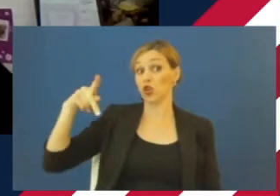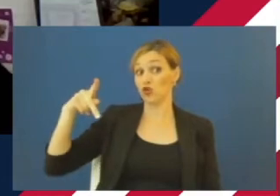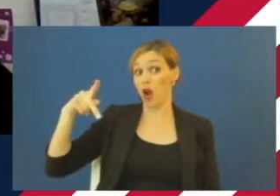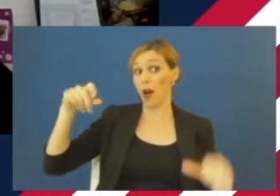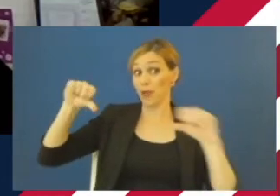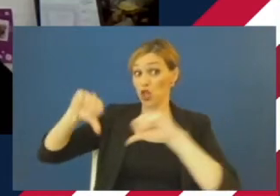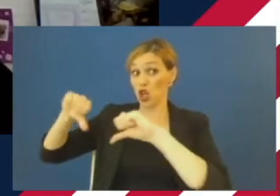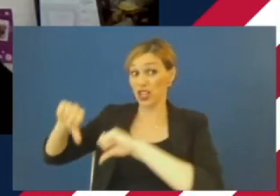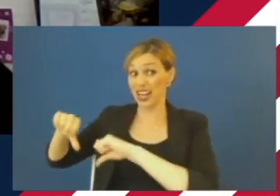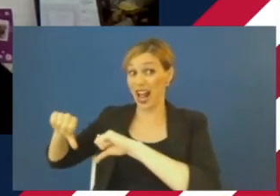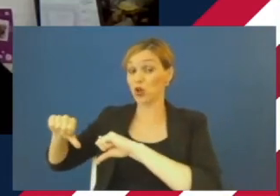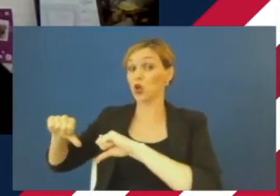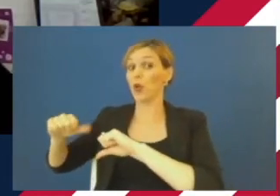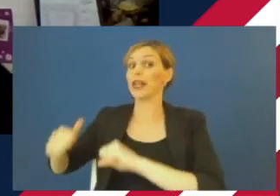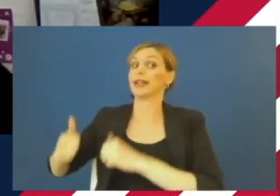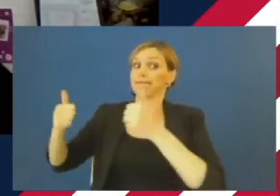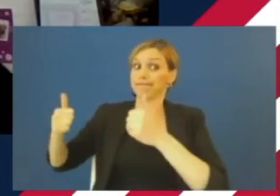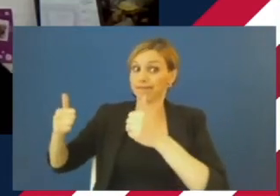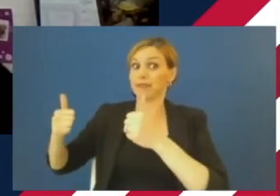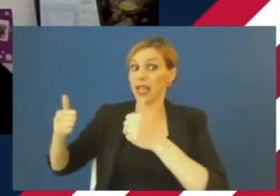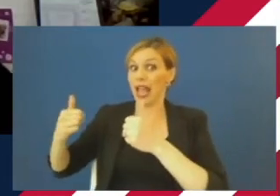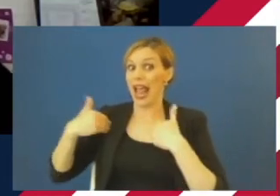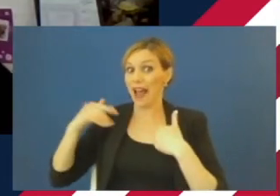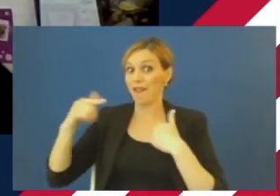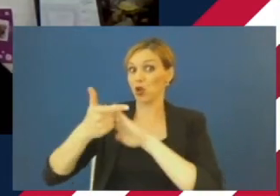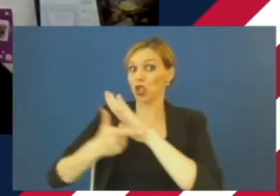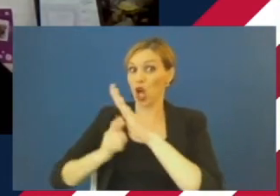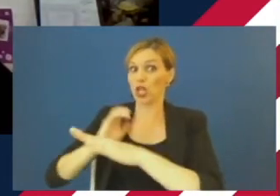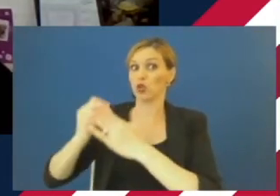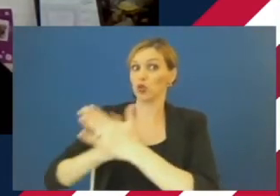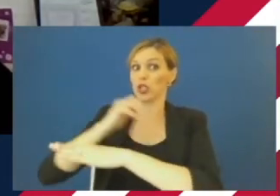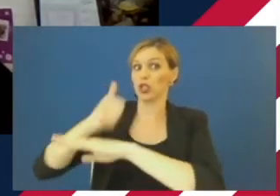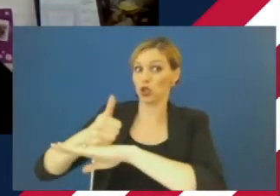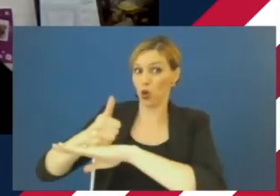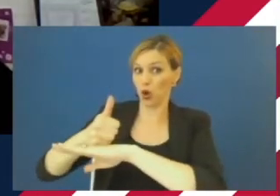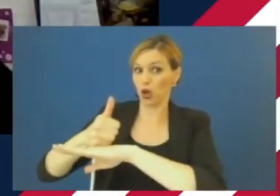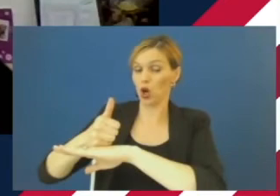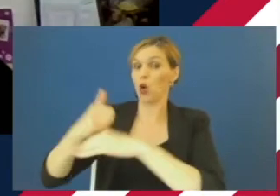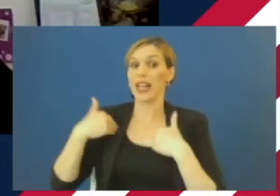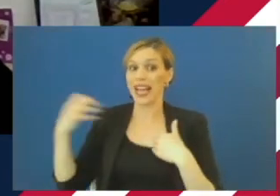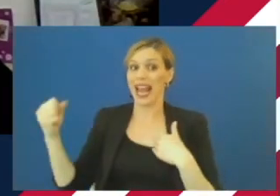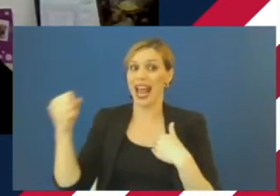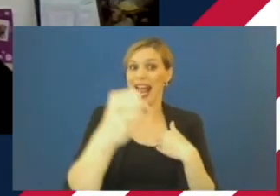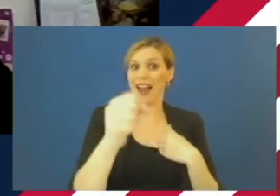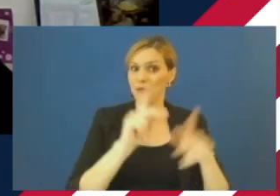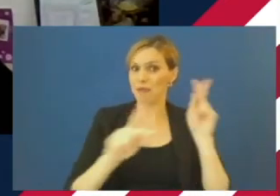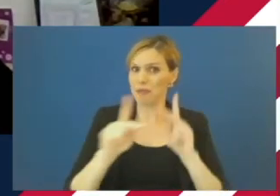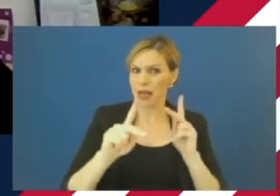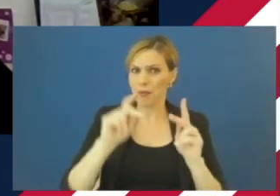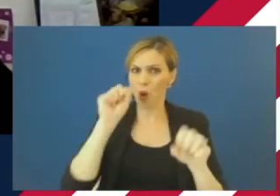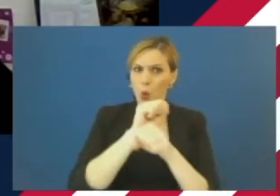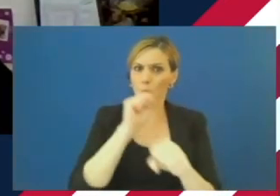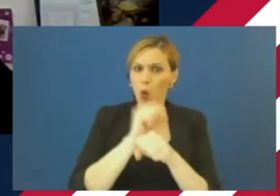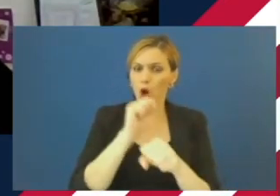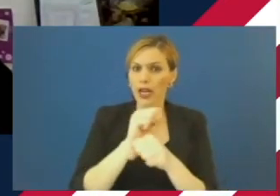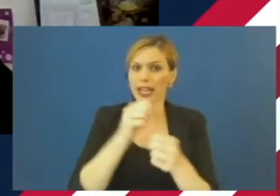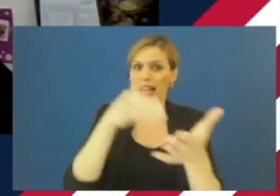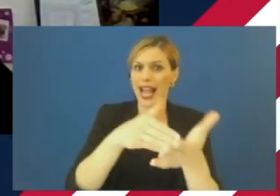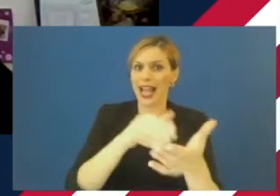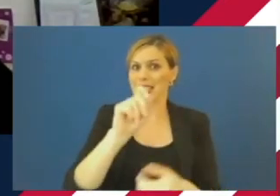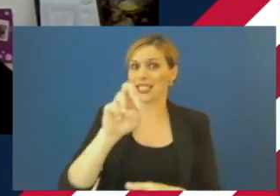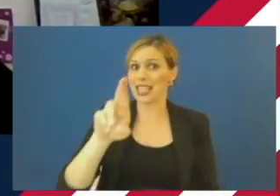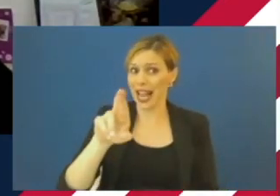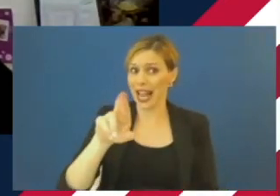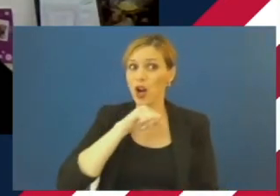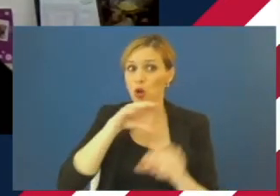on hold. Let's bring a halt to the human from people on the front lines of air pollution that are simply fighting to breathe in their own